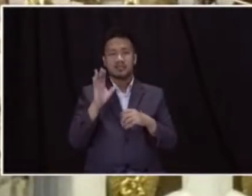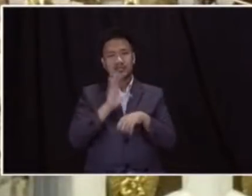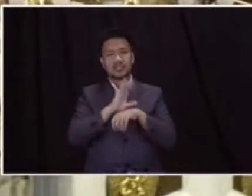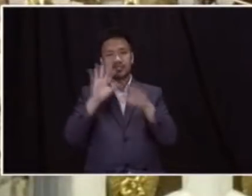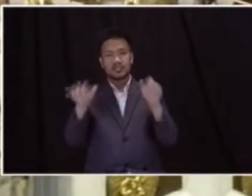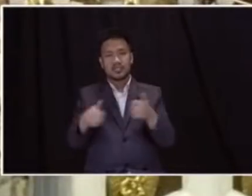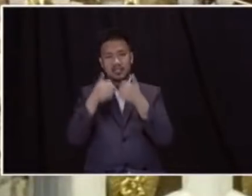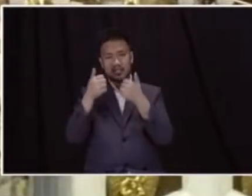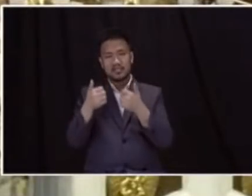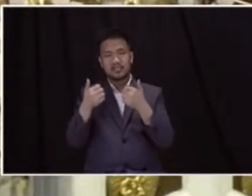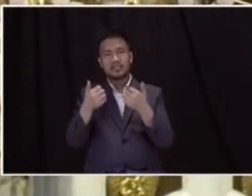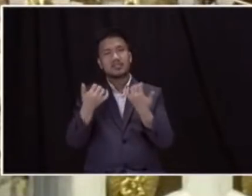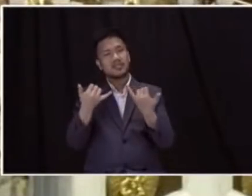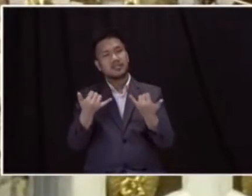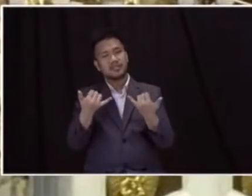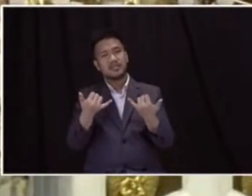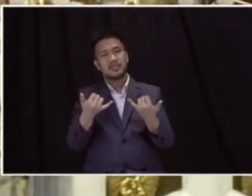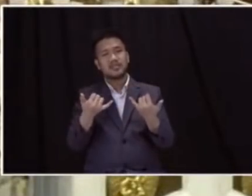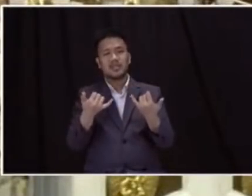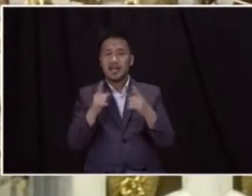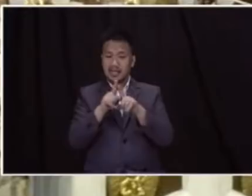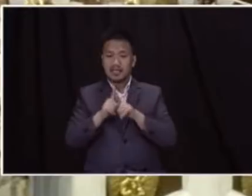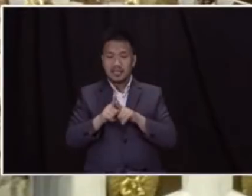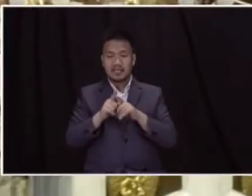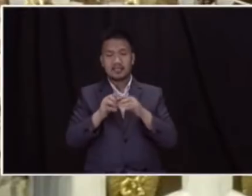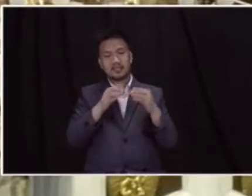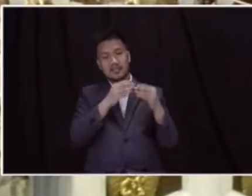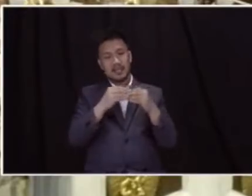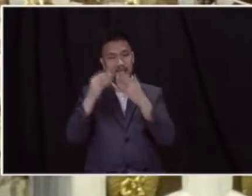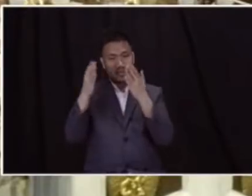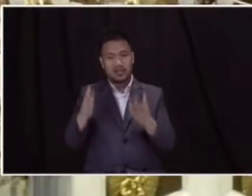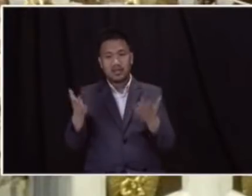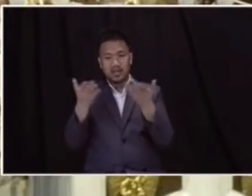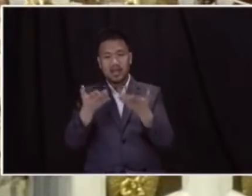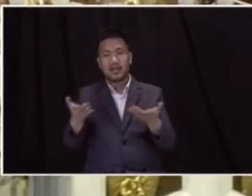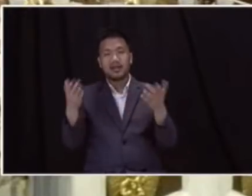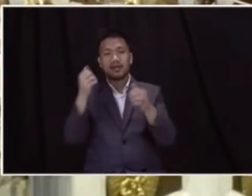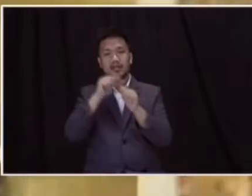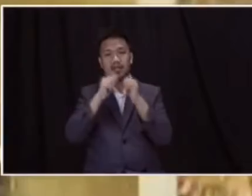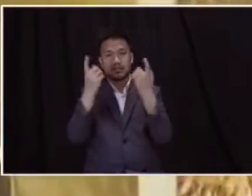me as your shepherd here in the Archdiocese of Manila.